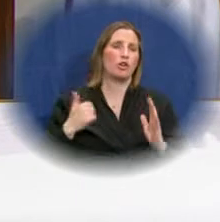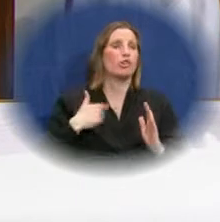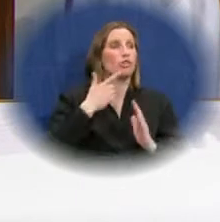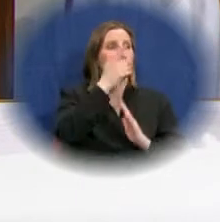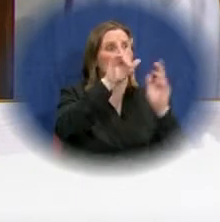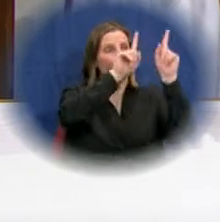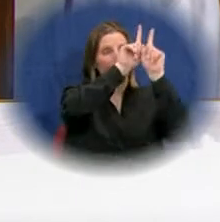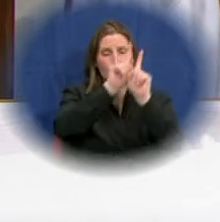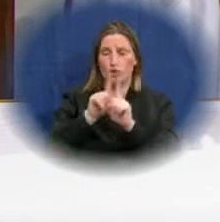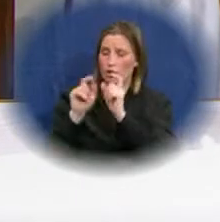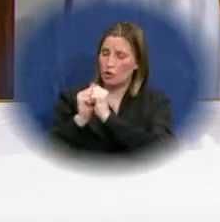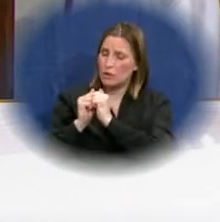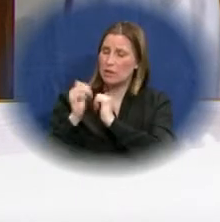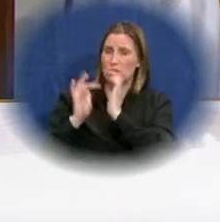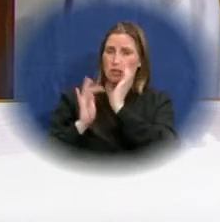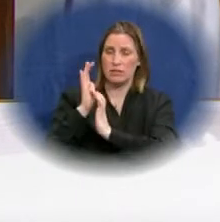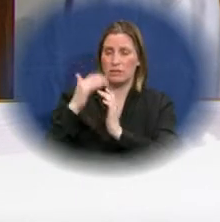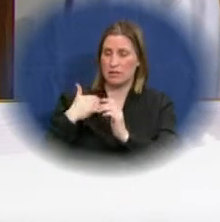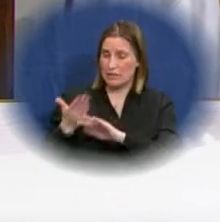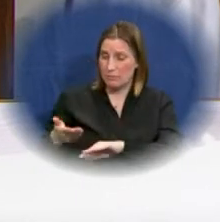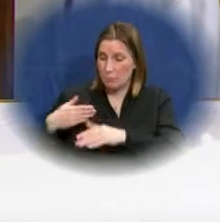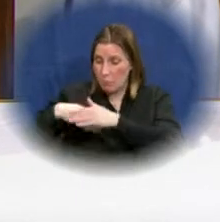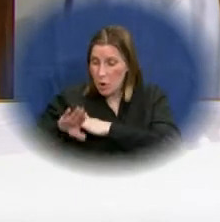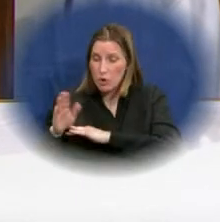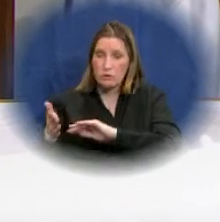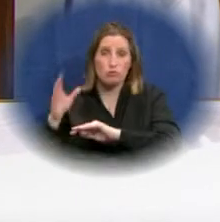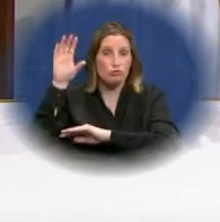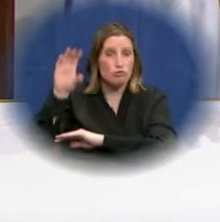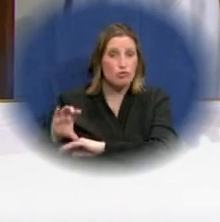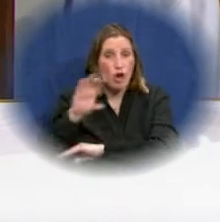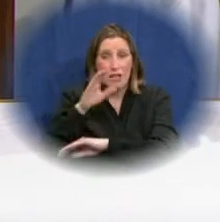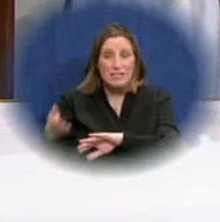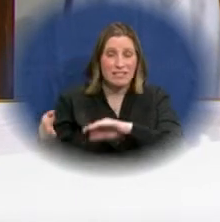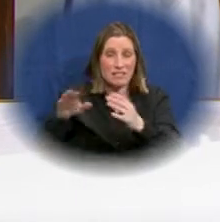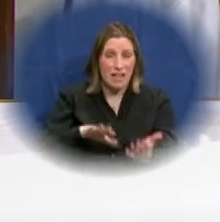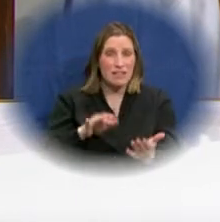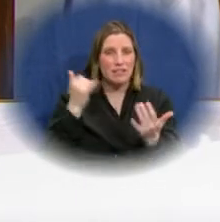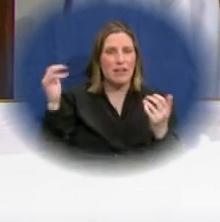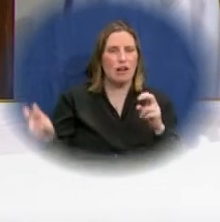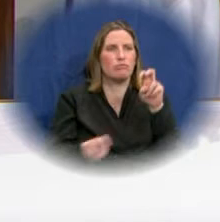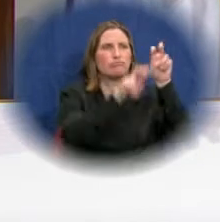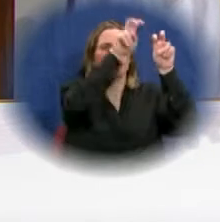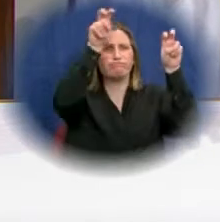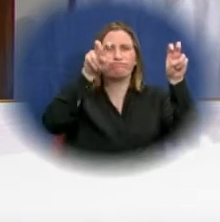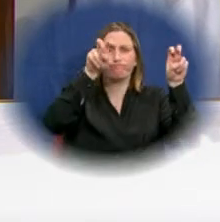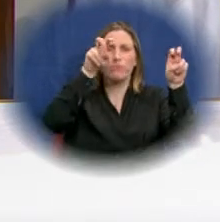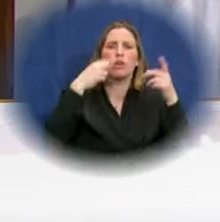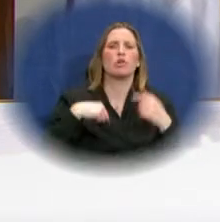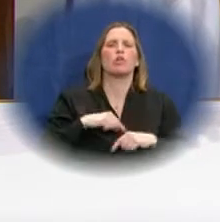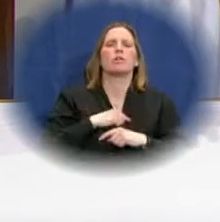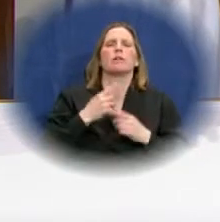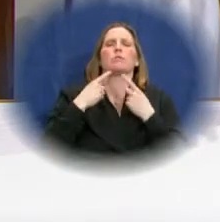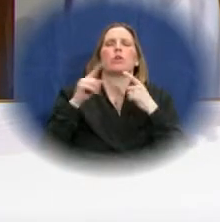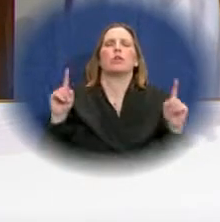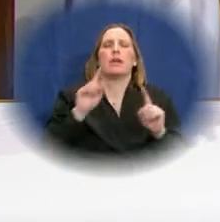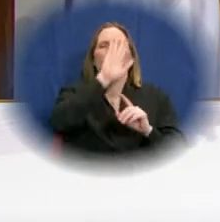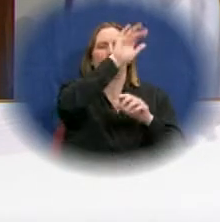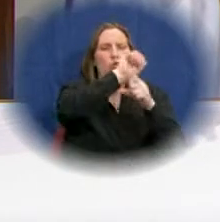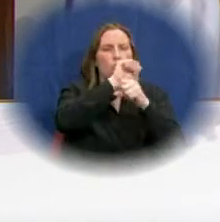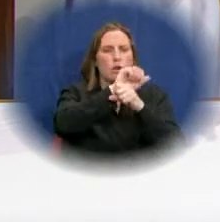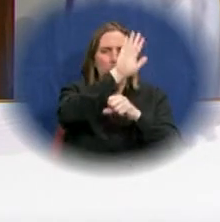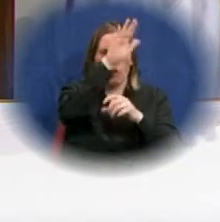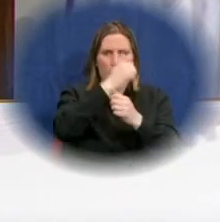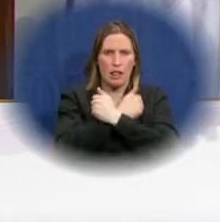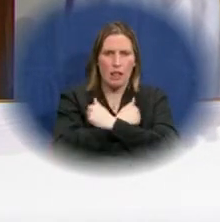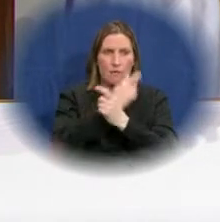and death on the cross to the glory of the resurrection, and whom you have seated at your right hand, we proclaim the work of your love until he